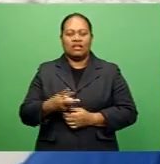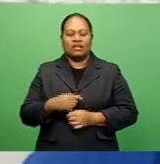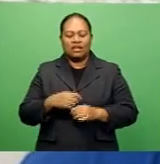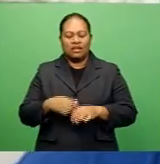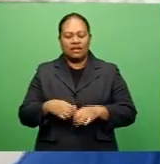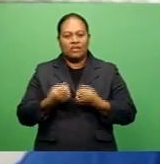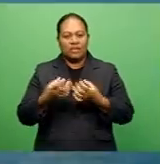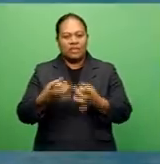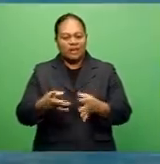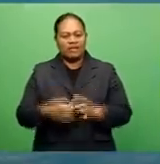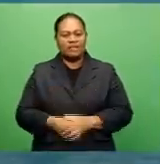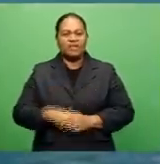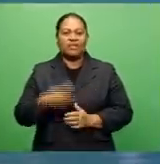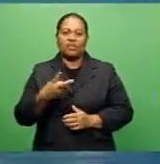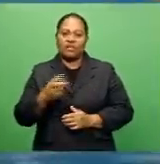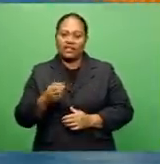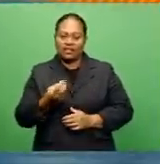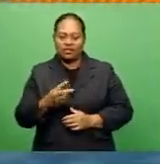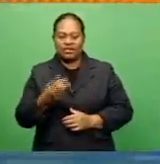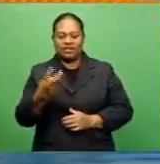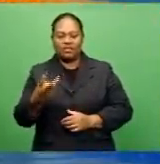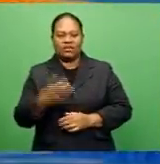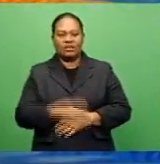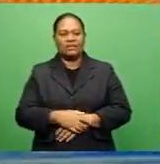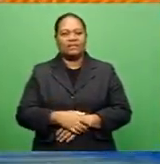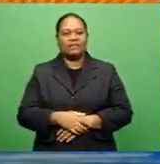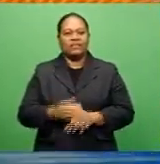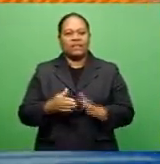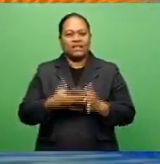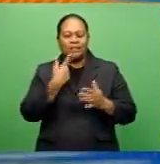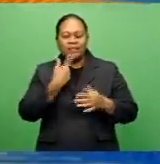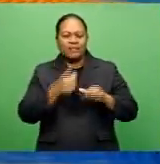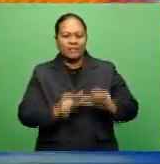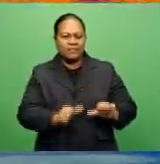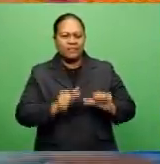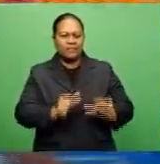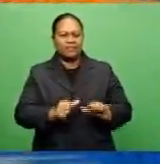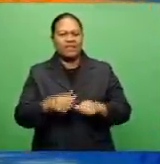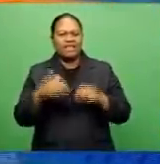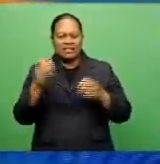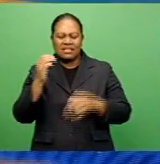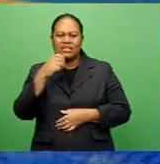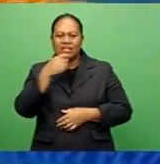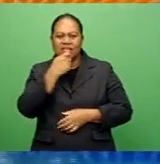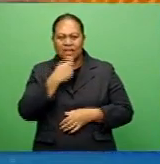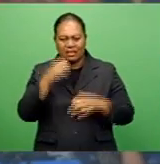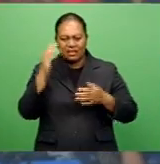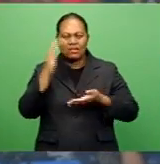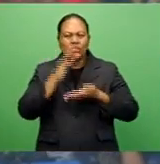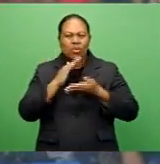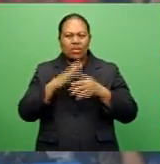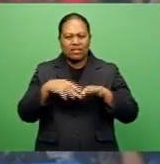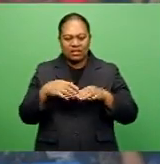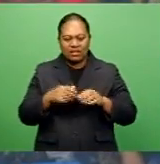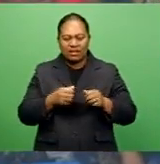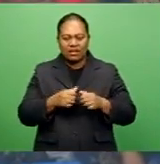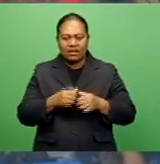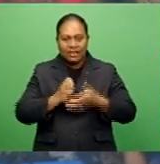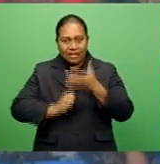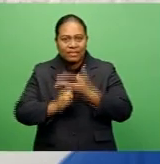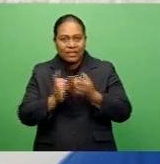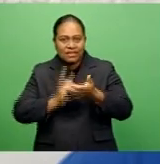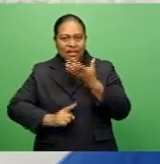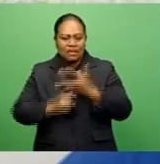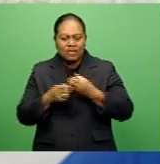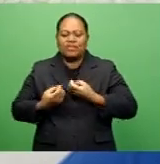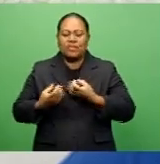preparing for the 2023 Pacific Games. President Ben Rova says small events also help swimmers improve timings. Those who have